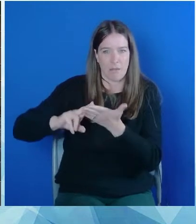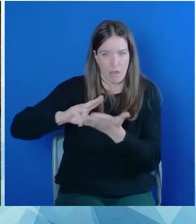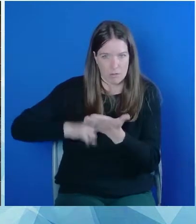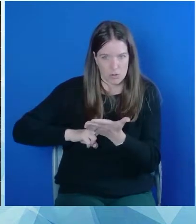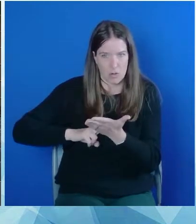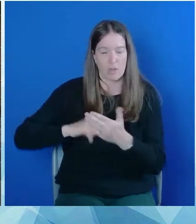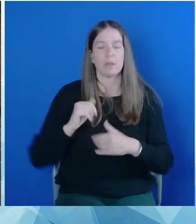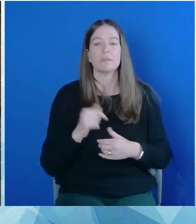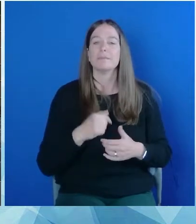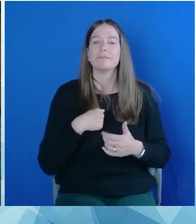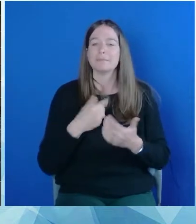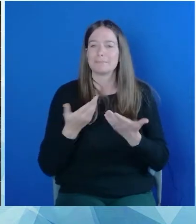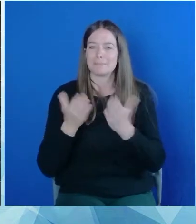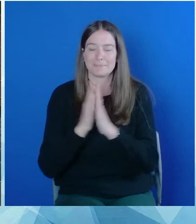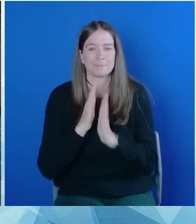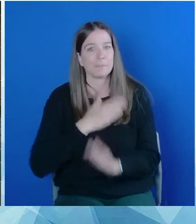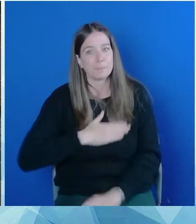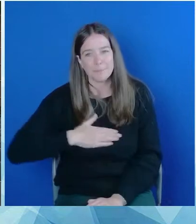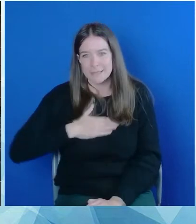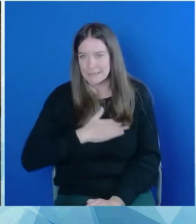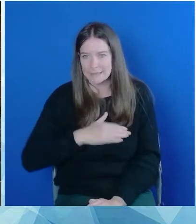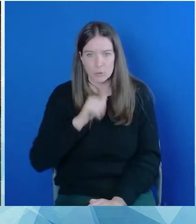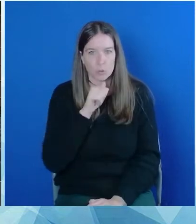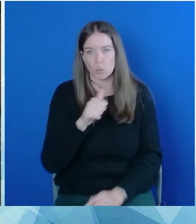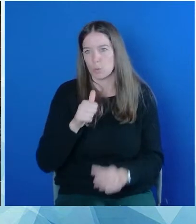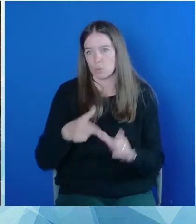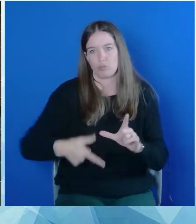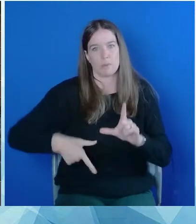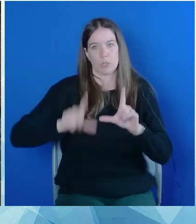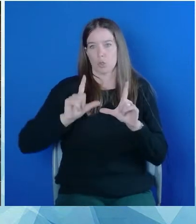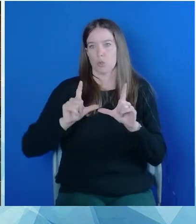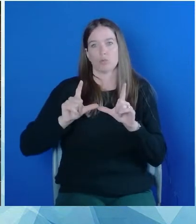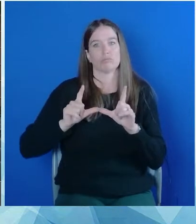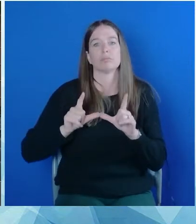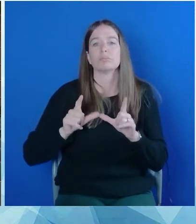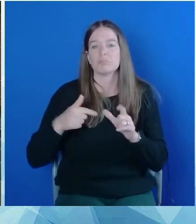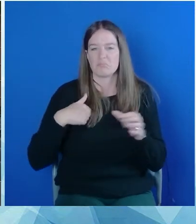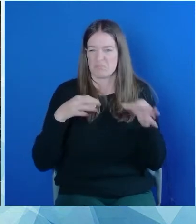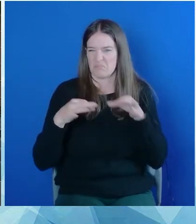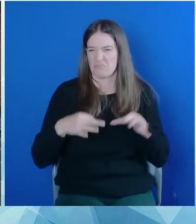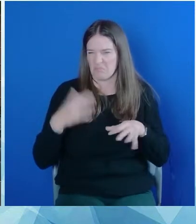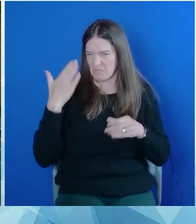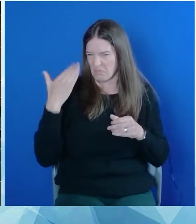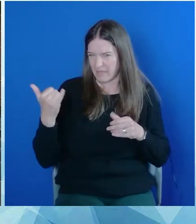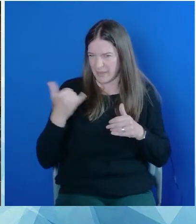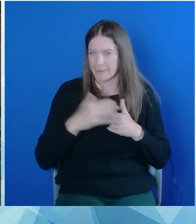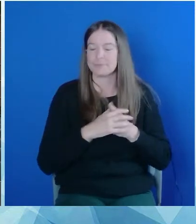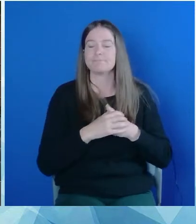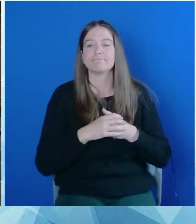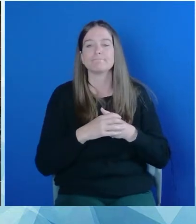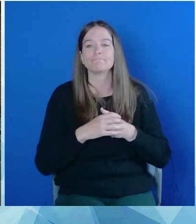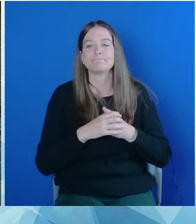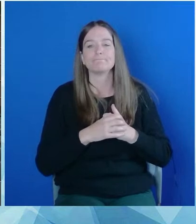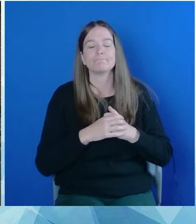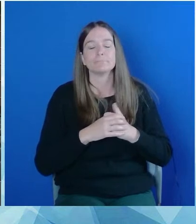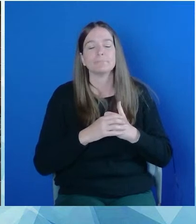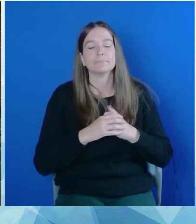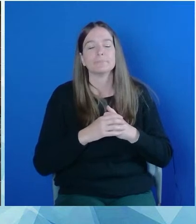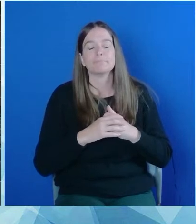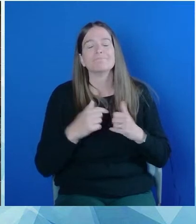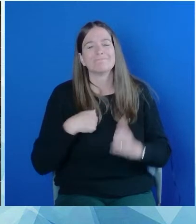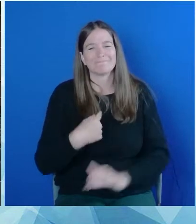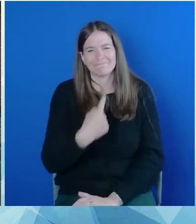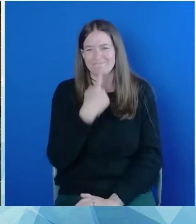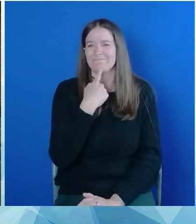you please not renew, and I will give an explanation. I have been very disappointed with how he